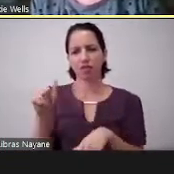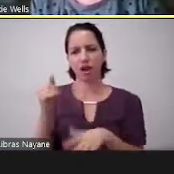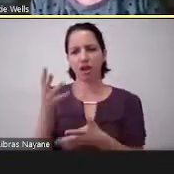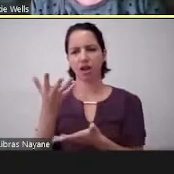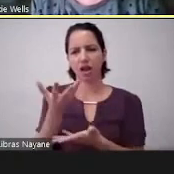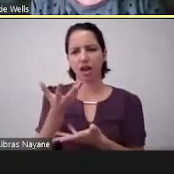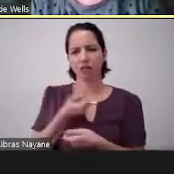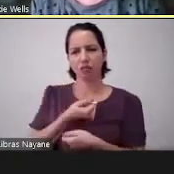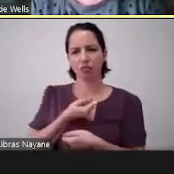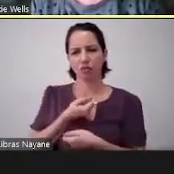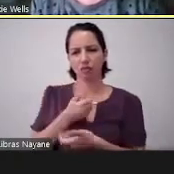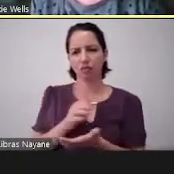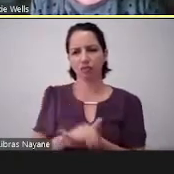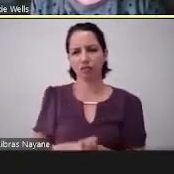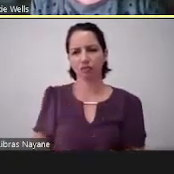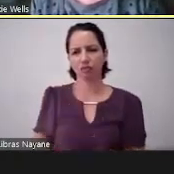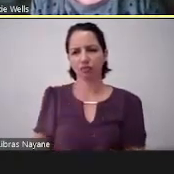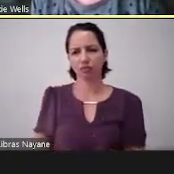to save.